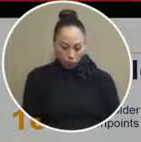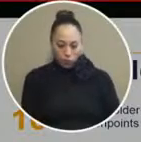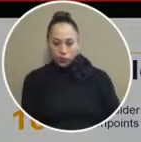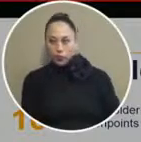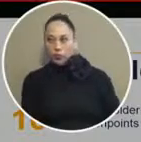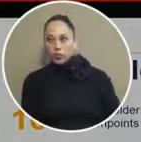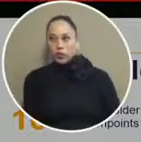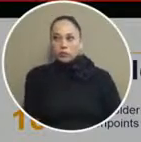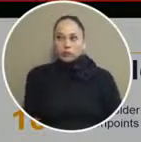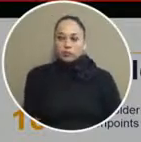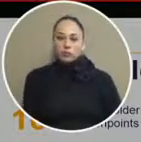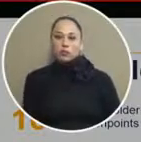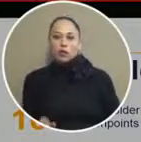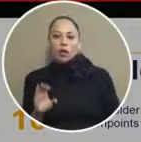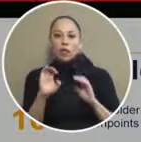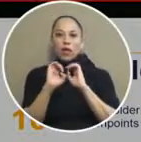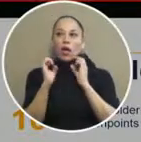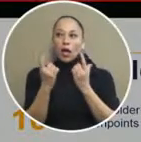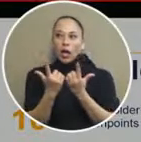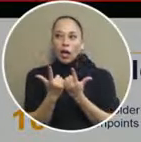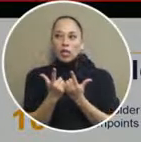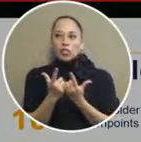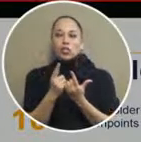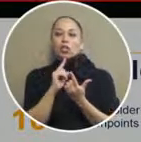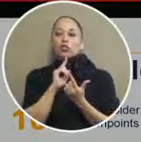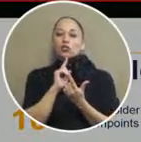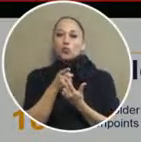So the council has been very